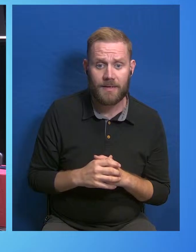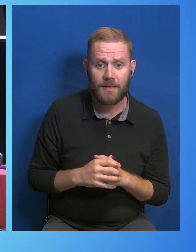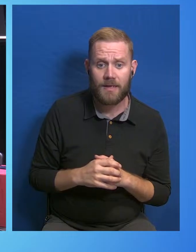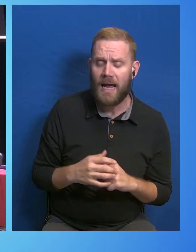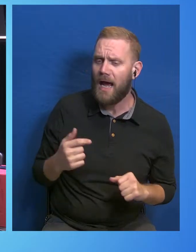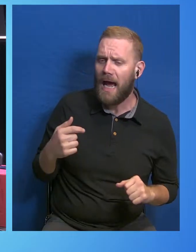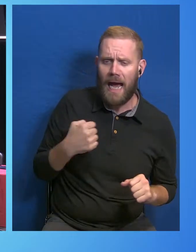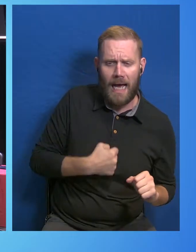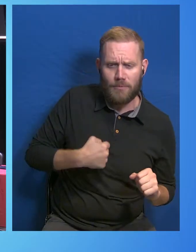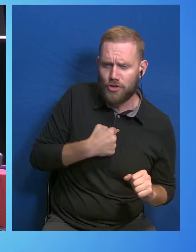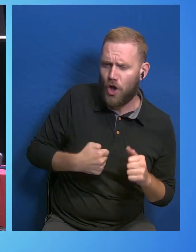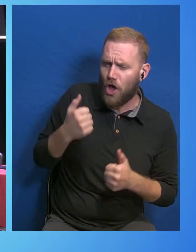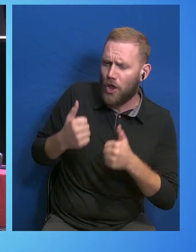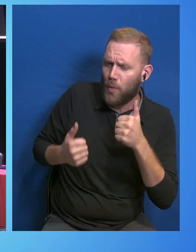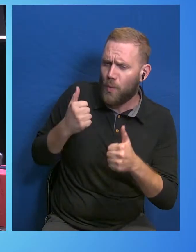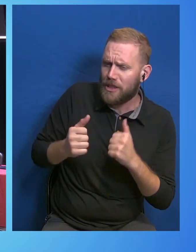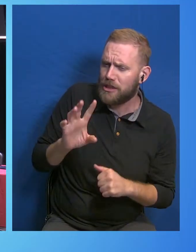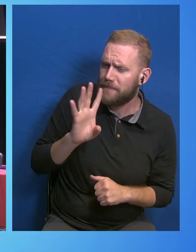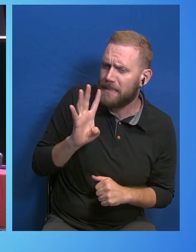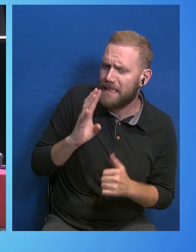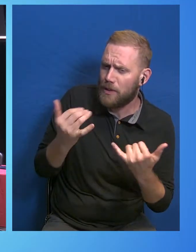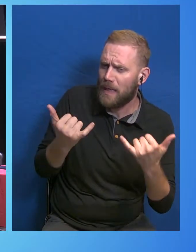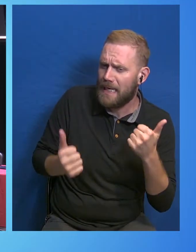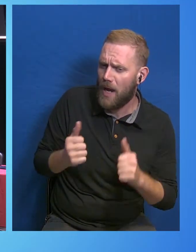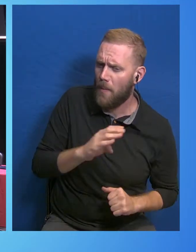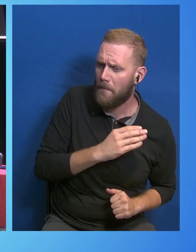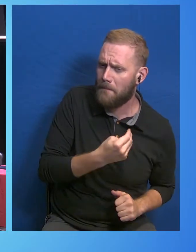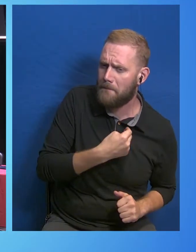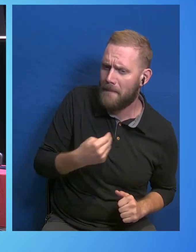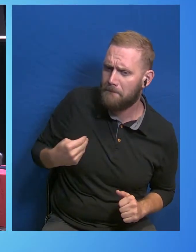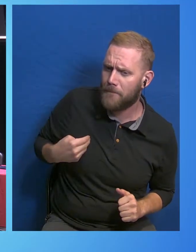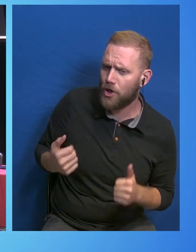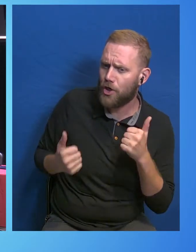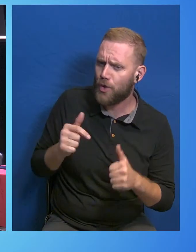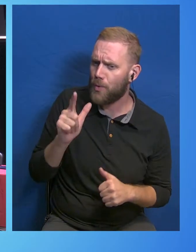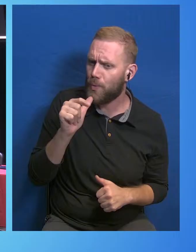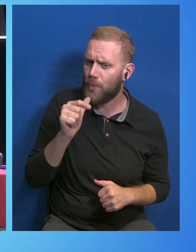I'm sorry, which board member is speaking?